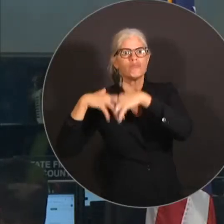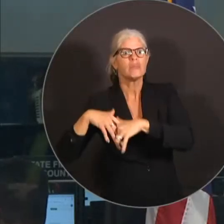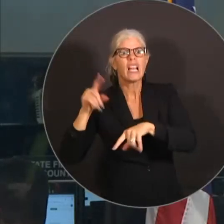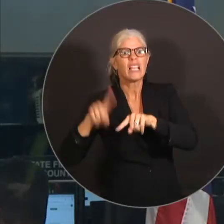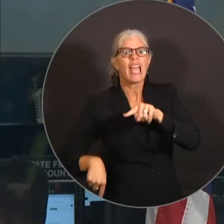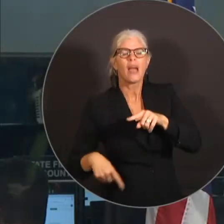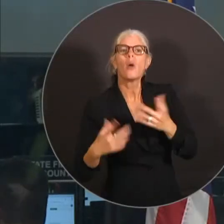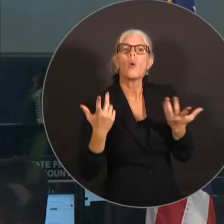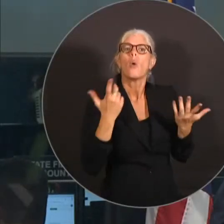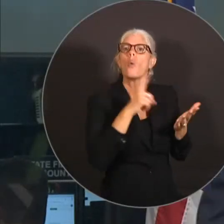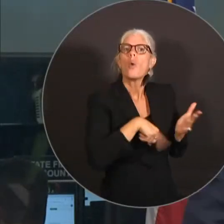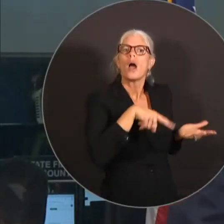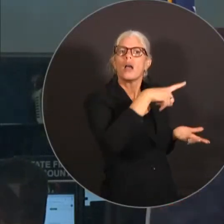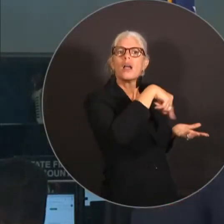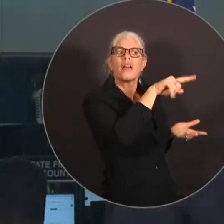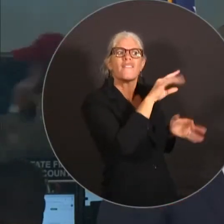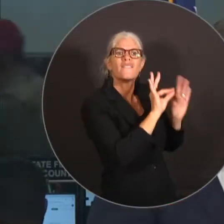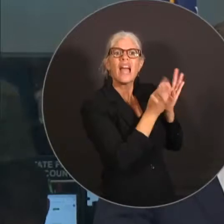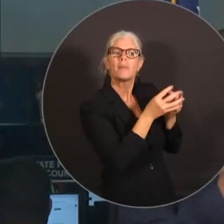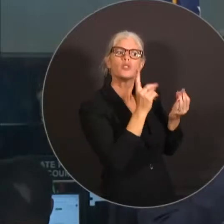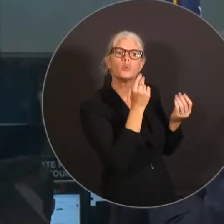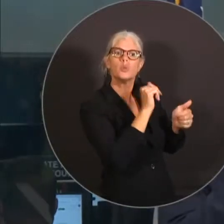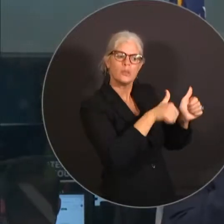families and those individuals do?